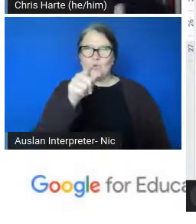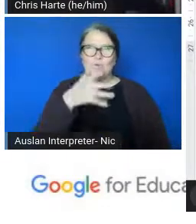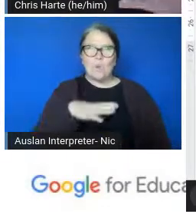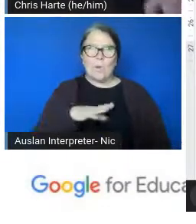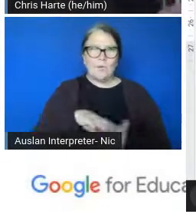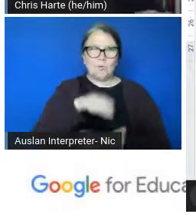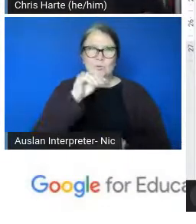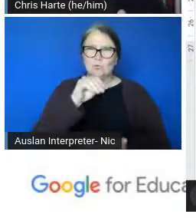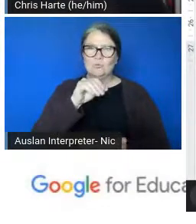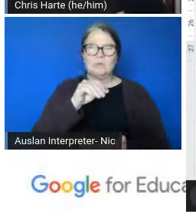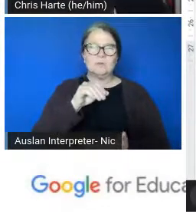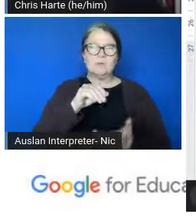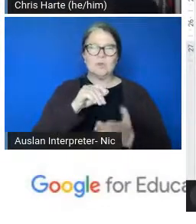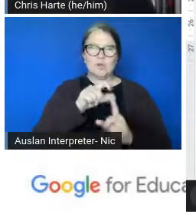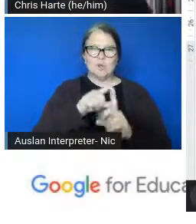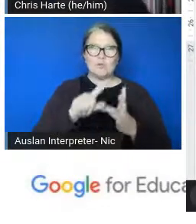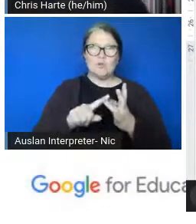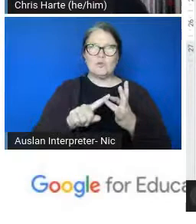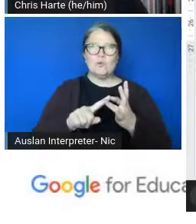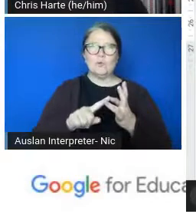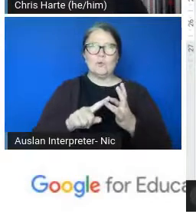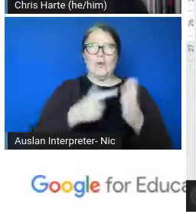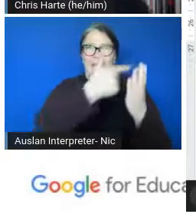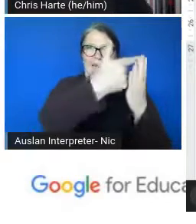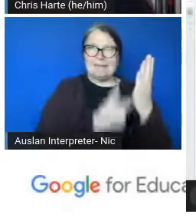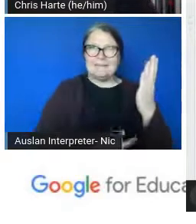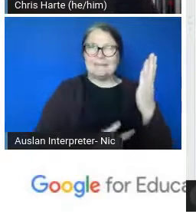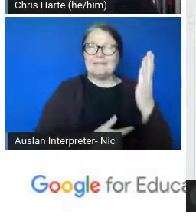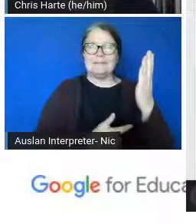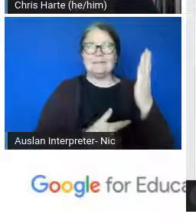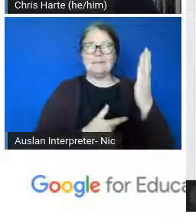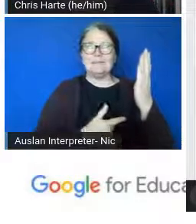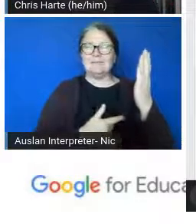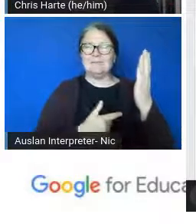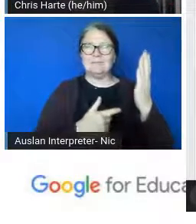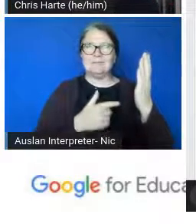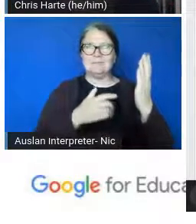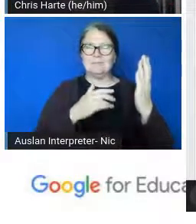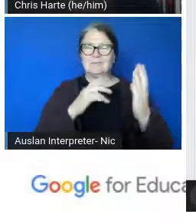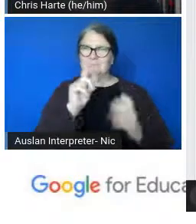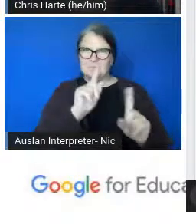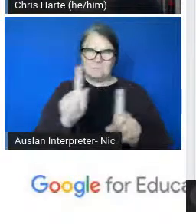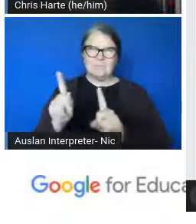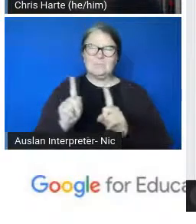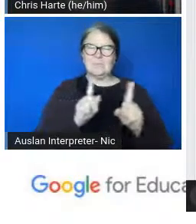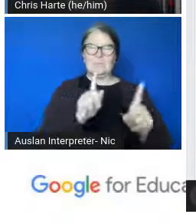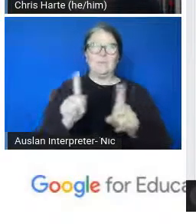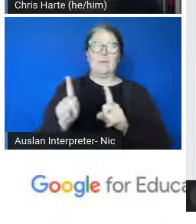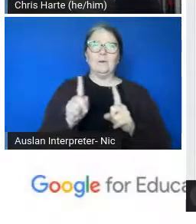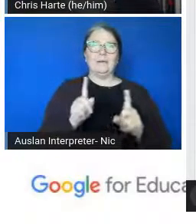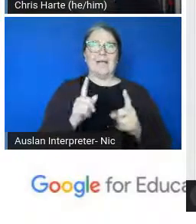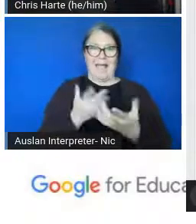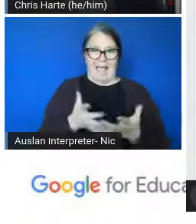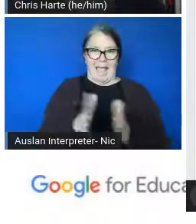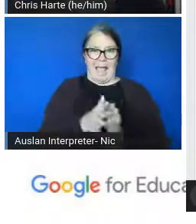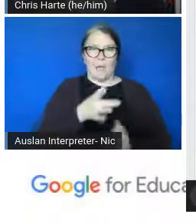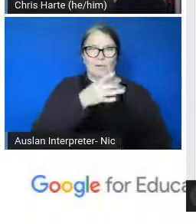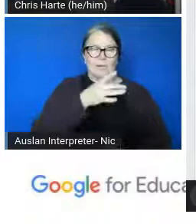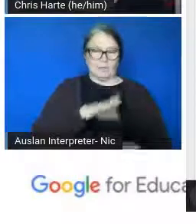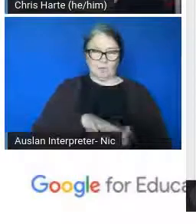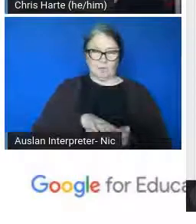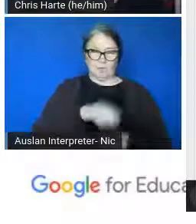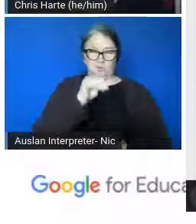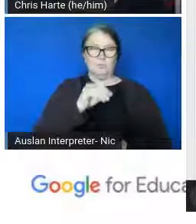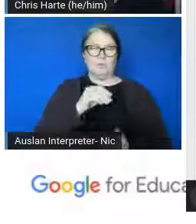because you might not know. This is a design process, so things might change. And then how are you going to get kids to share and enact? What's your